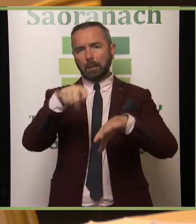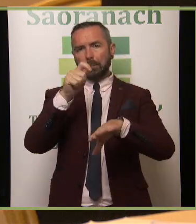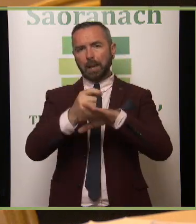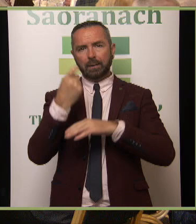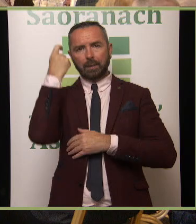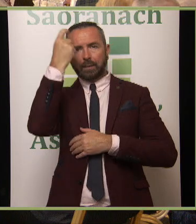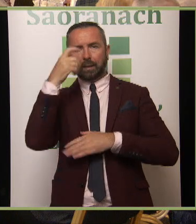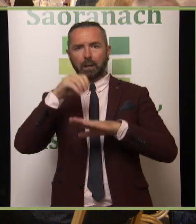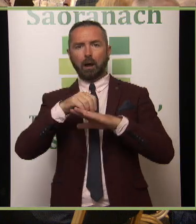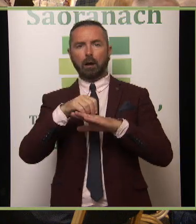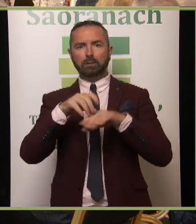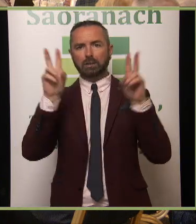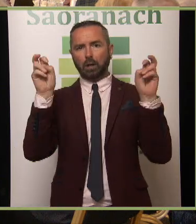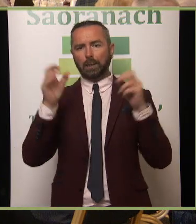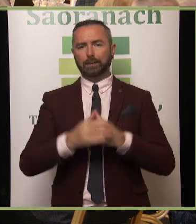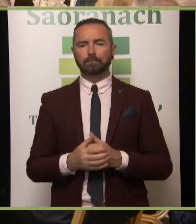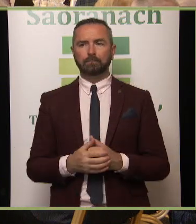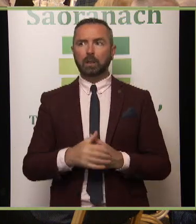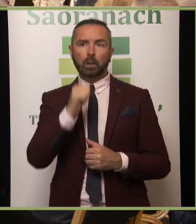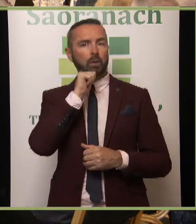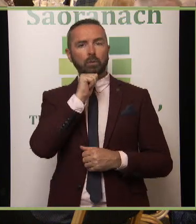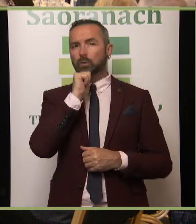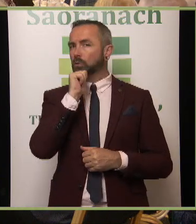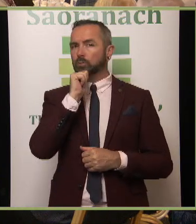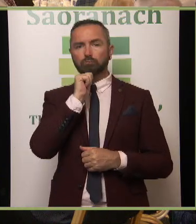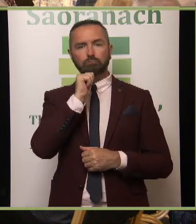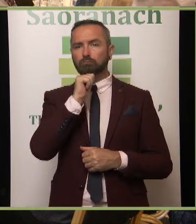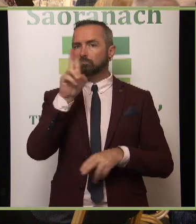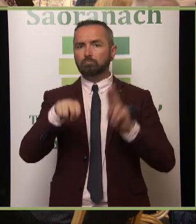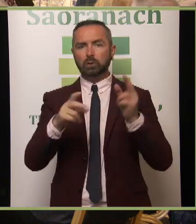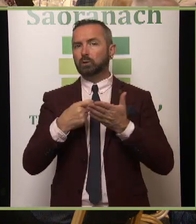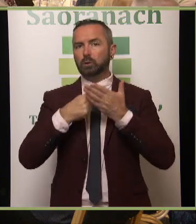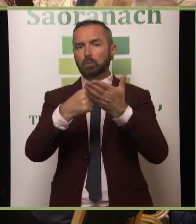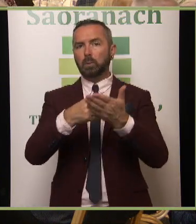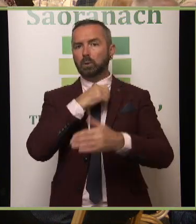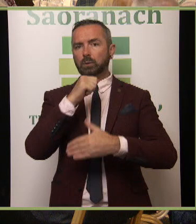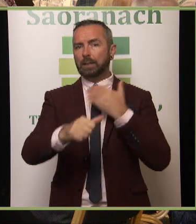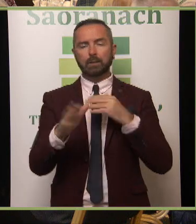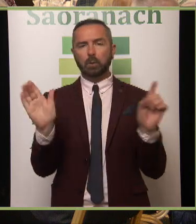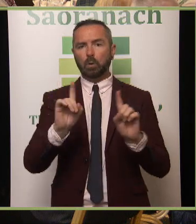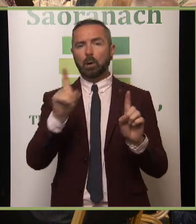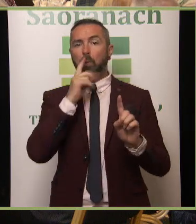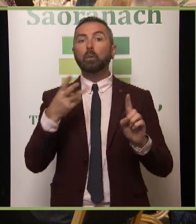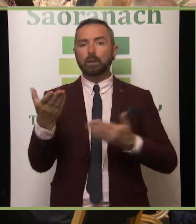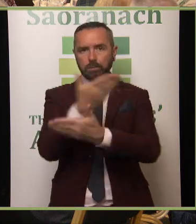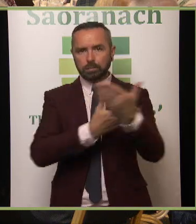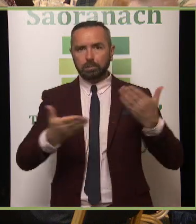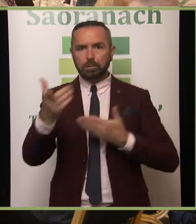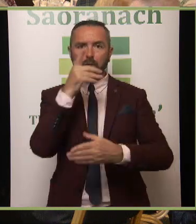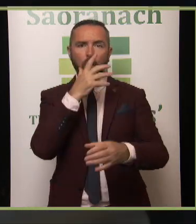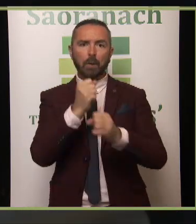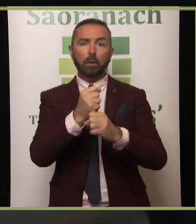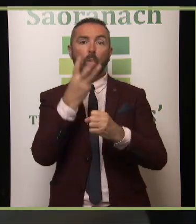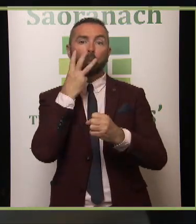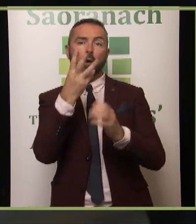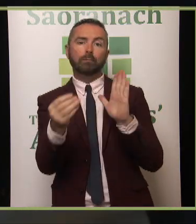subject. We won't be considering new proposals today, but what we will be doing is deliberating on the wording of the documents that you have in front of you that